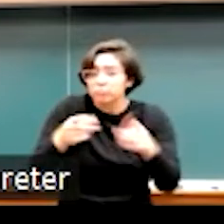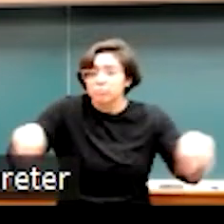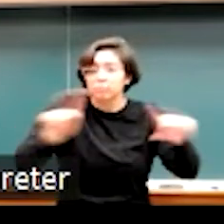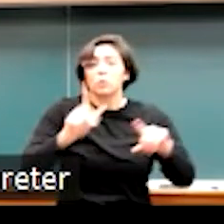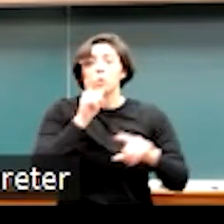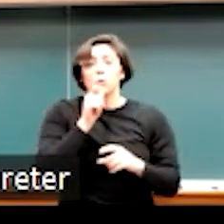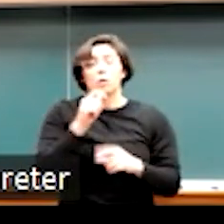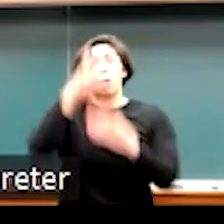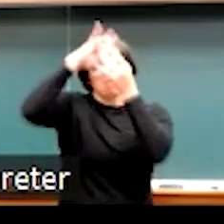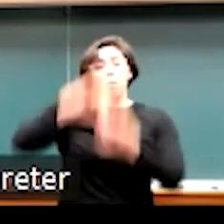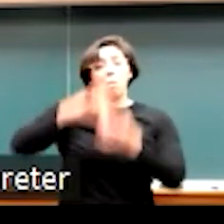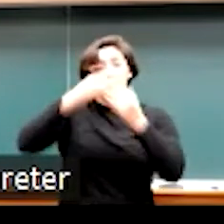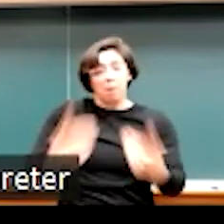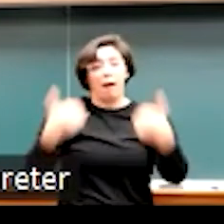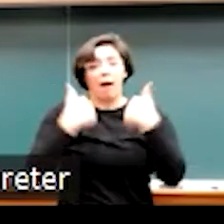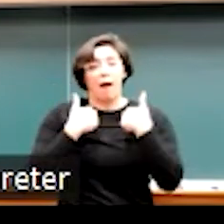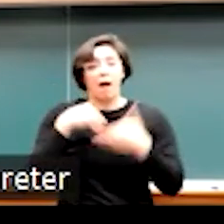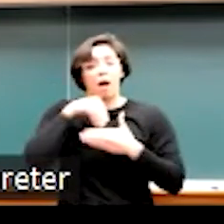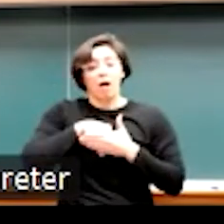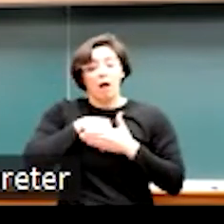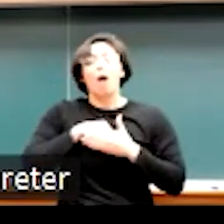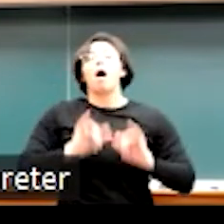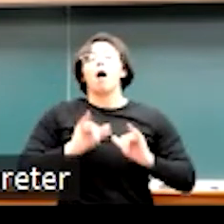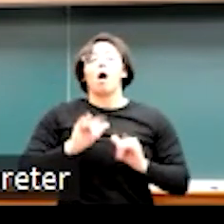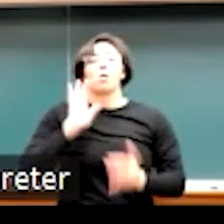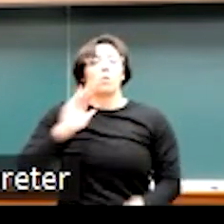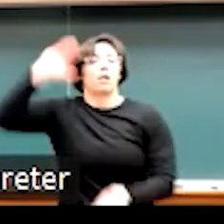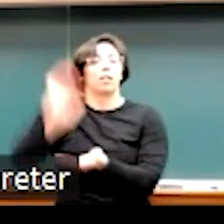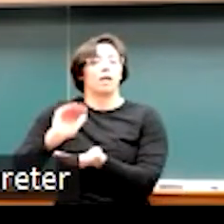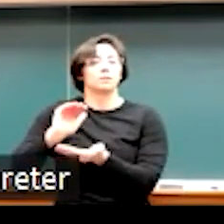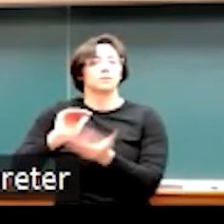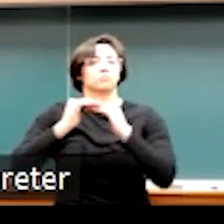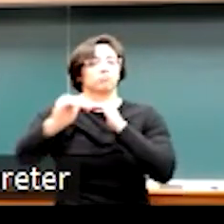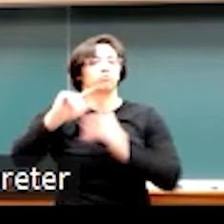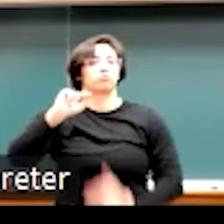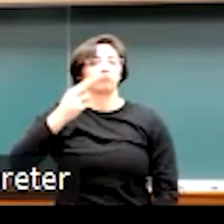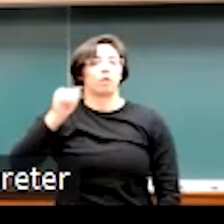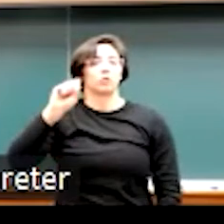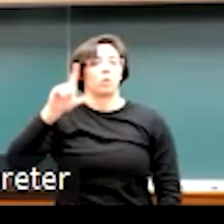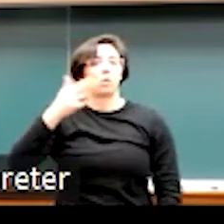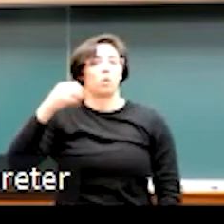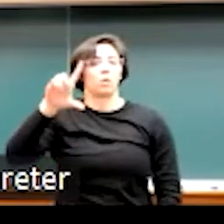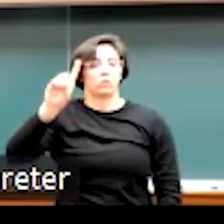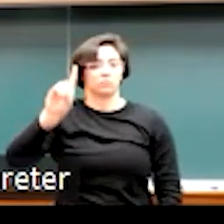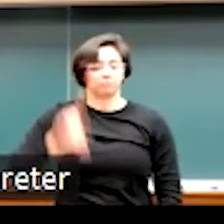that, produced a lower threshold.